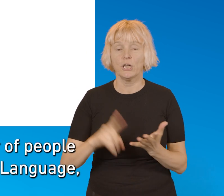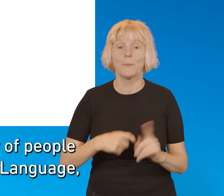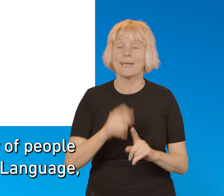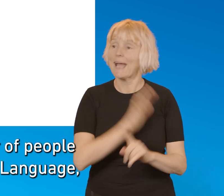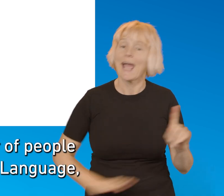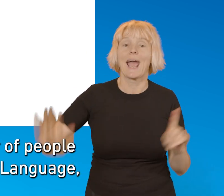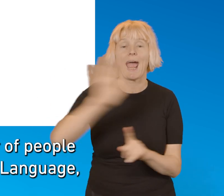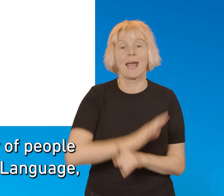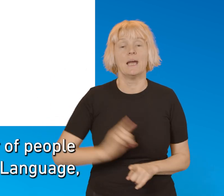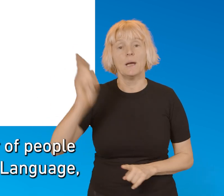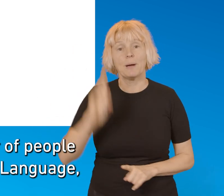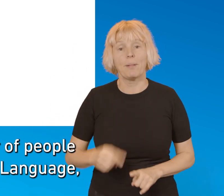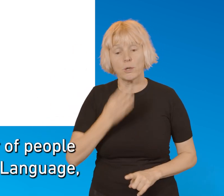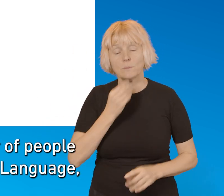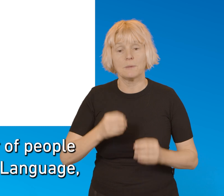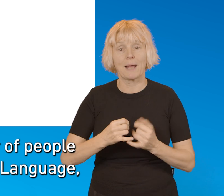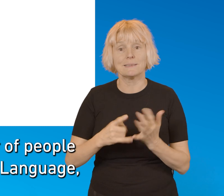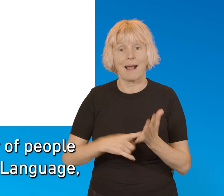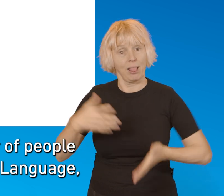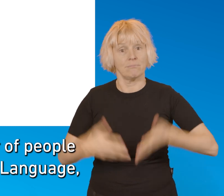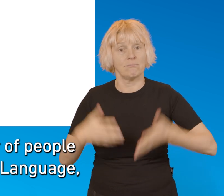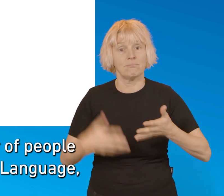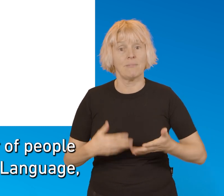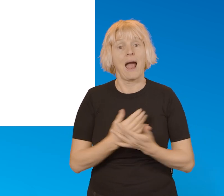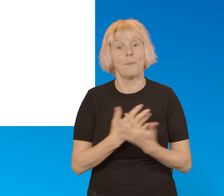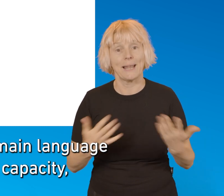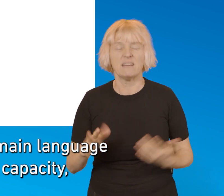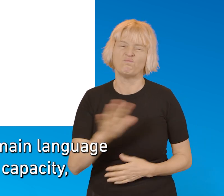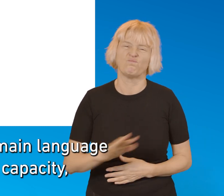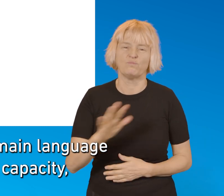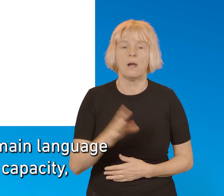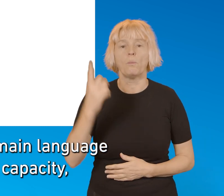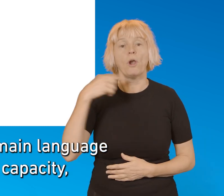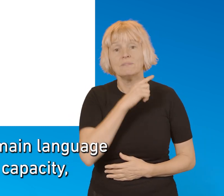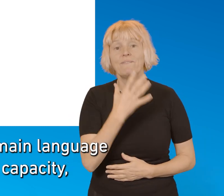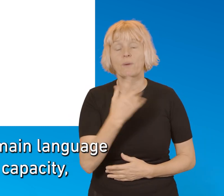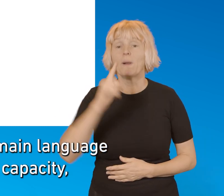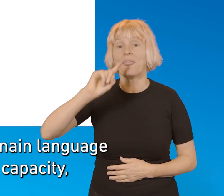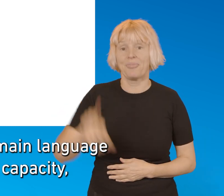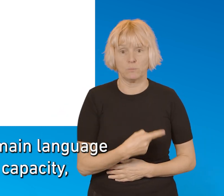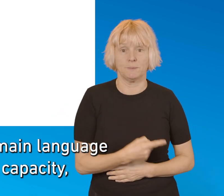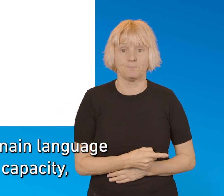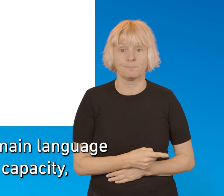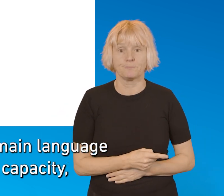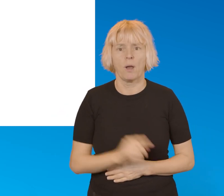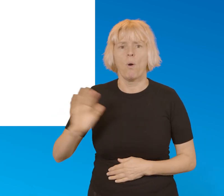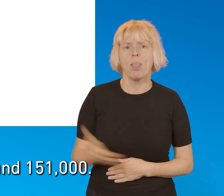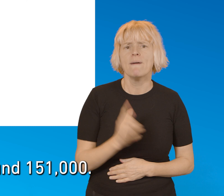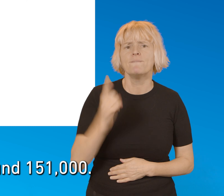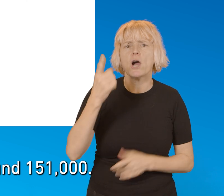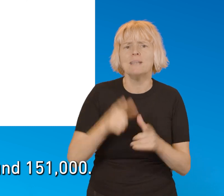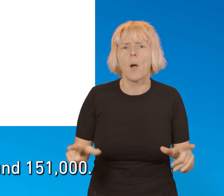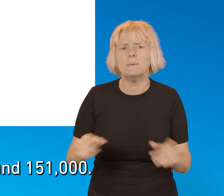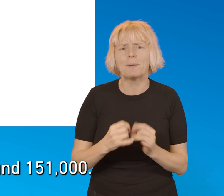And in the UK, the total number of people who use British Sign Language, not necessarily as their main language or in a professional capacity,